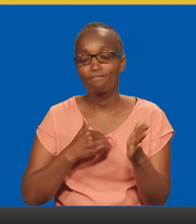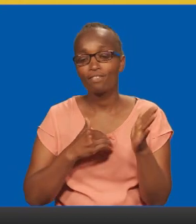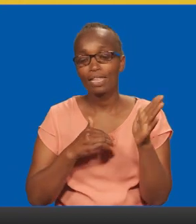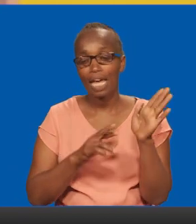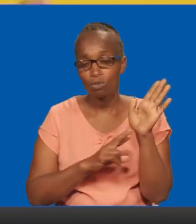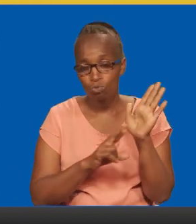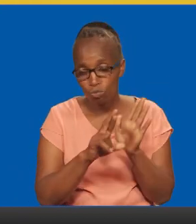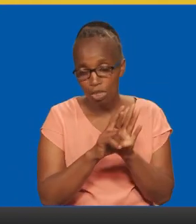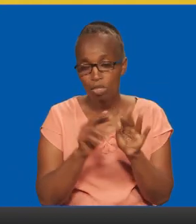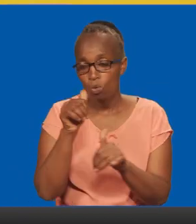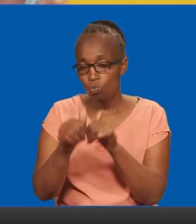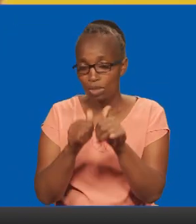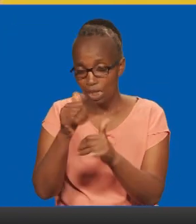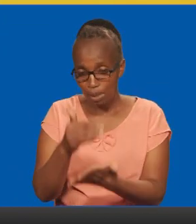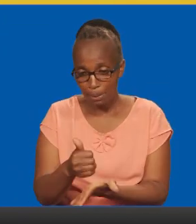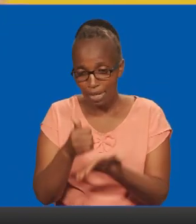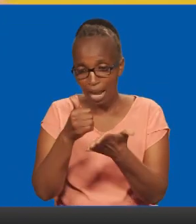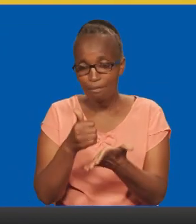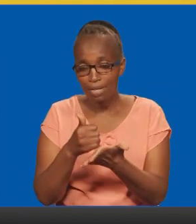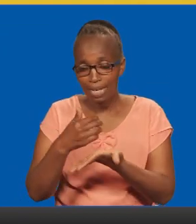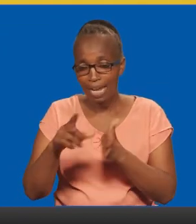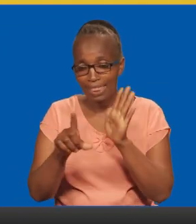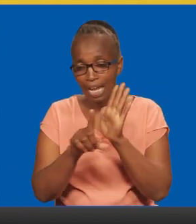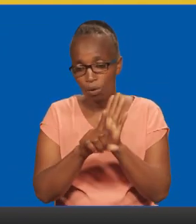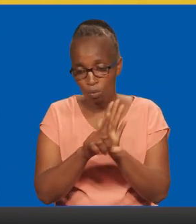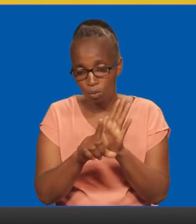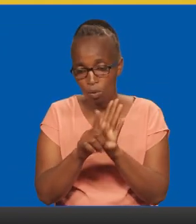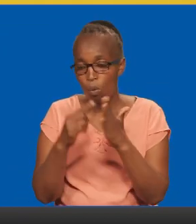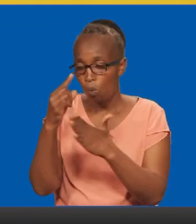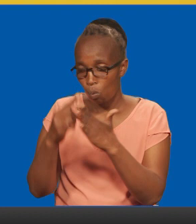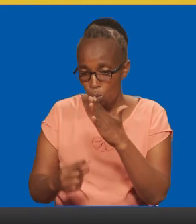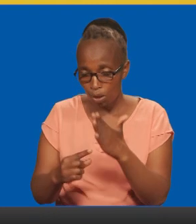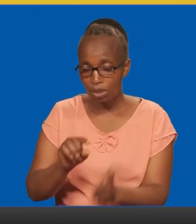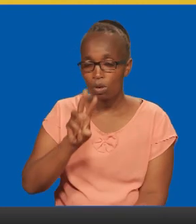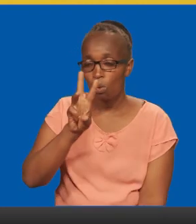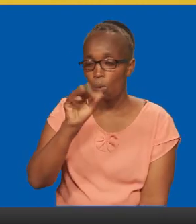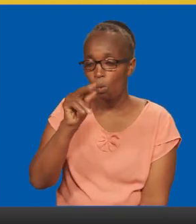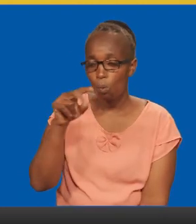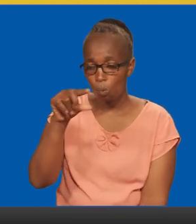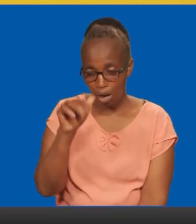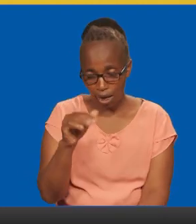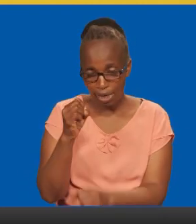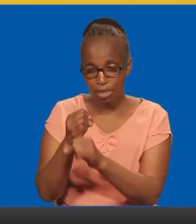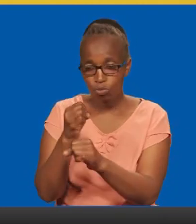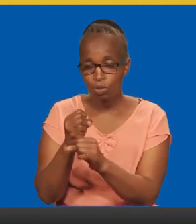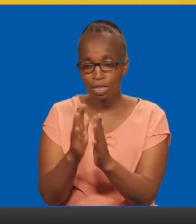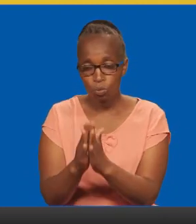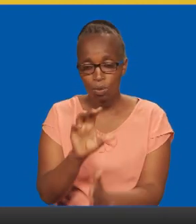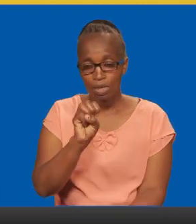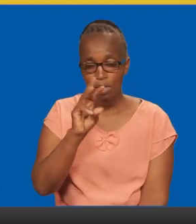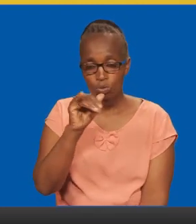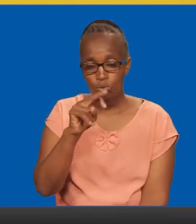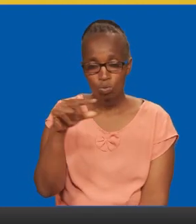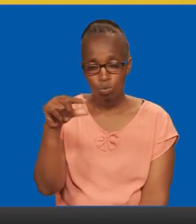has regulations, and has got enabling legislation, whatever Gladys Wanga is doing with the fins to